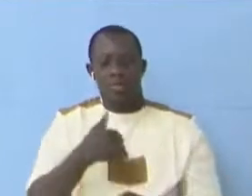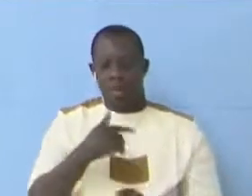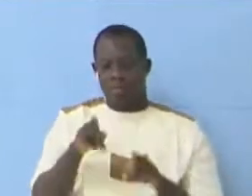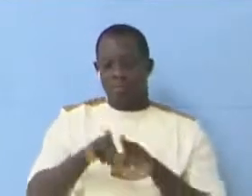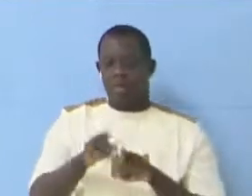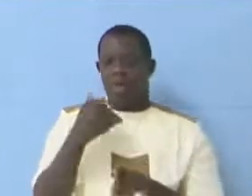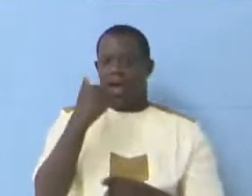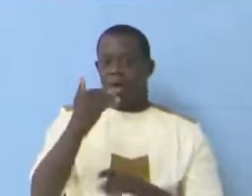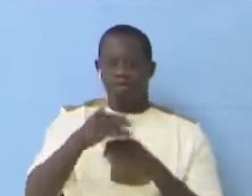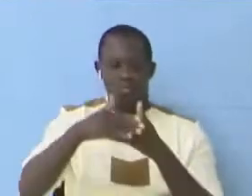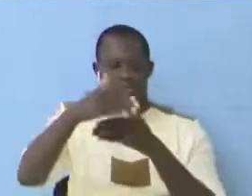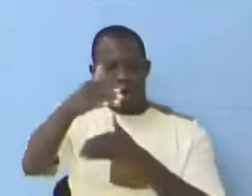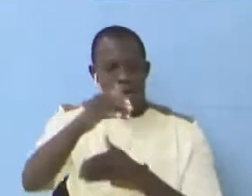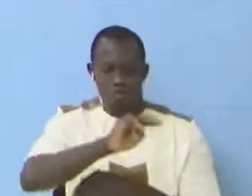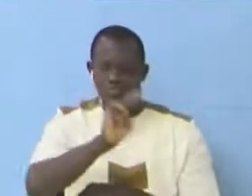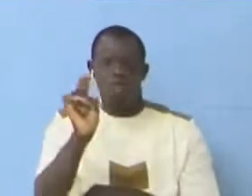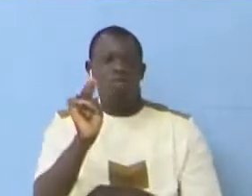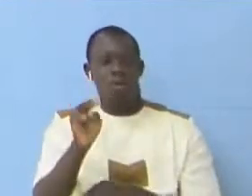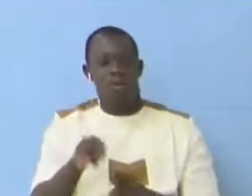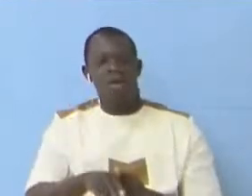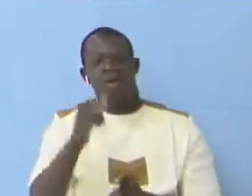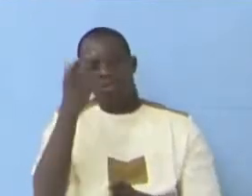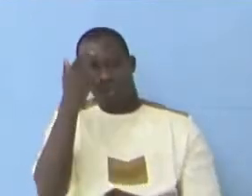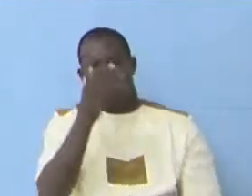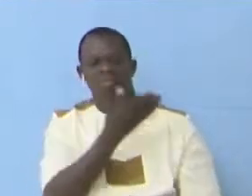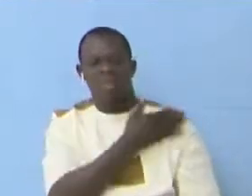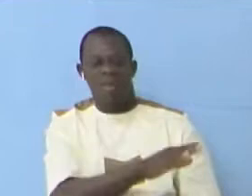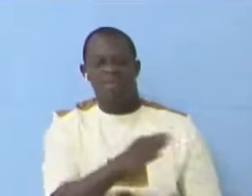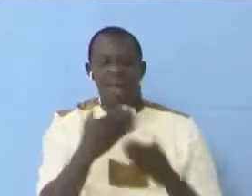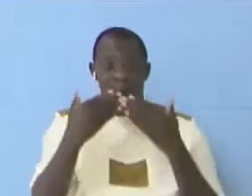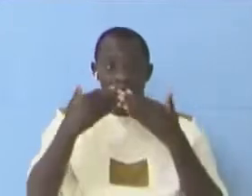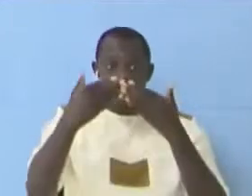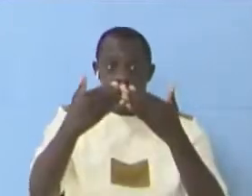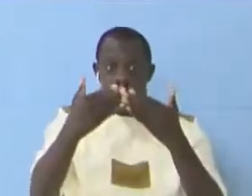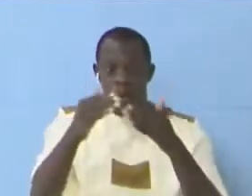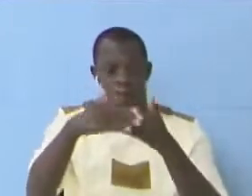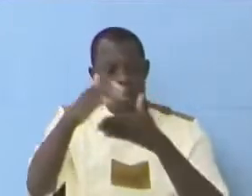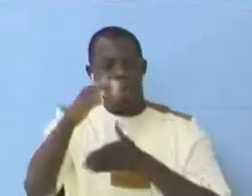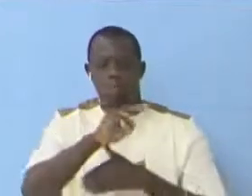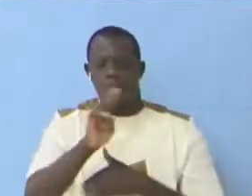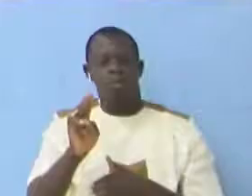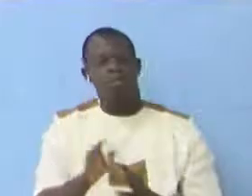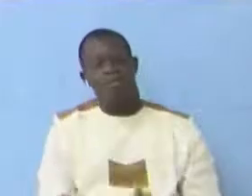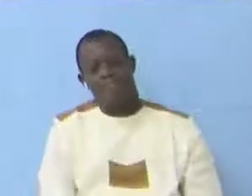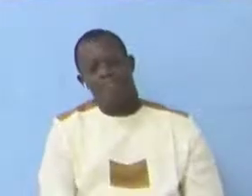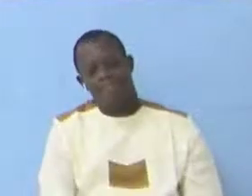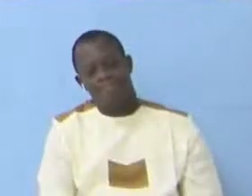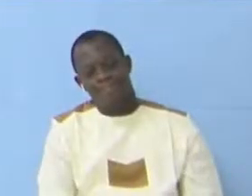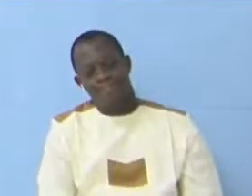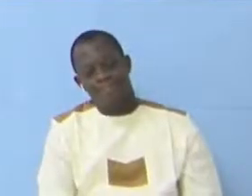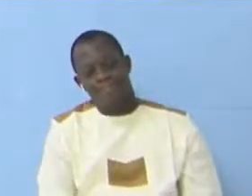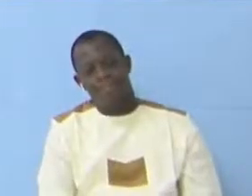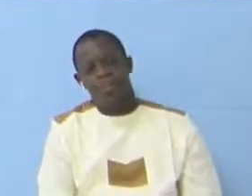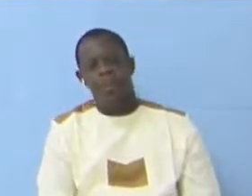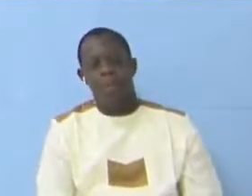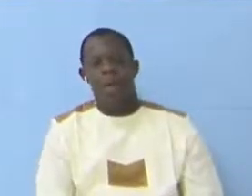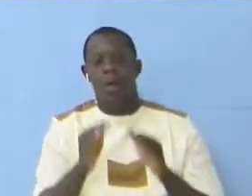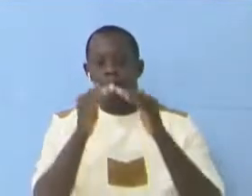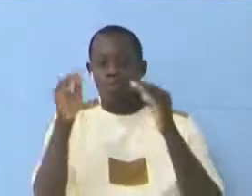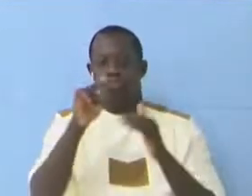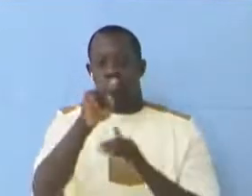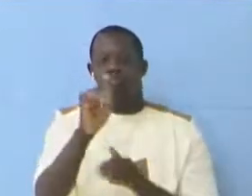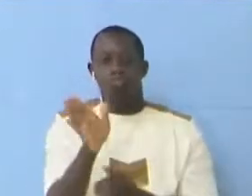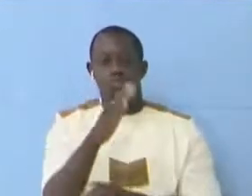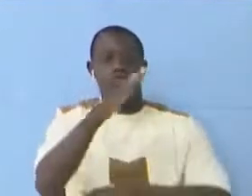to. I will spare us the details. But equally, you went to school